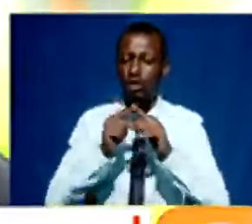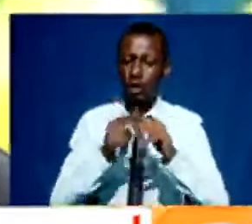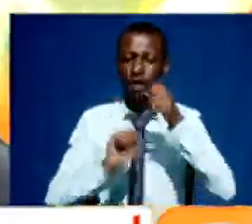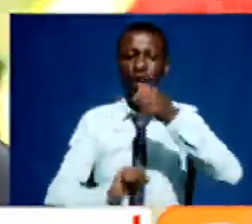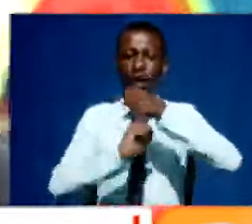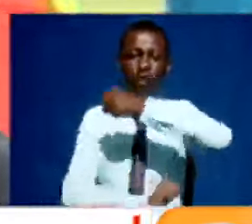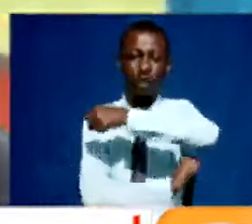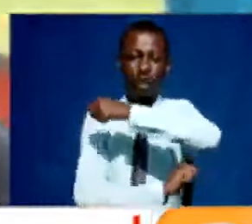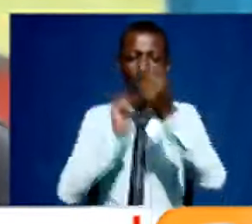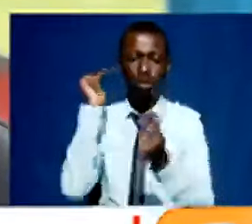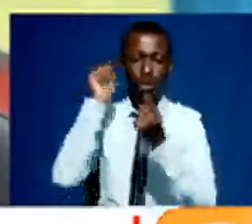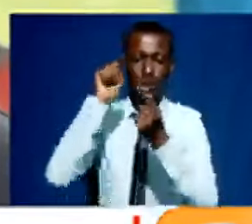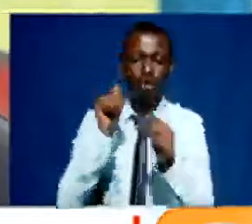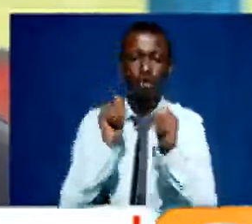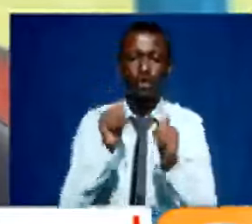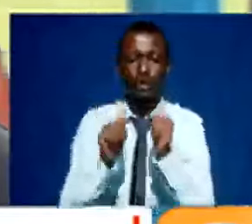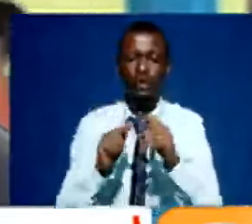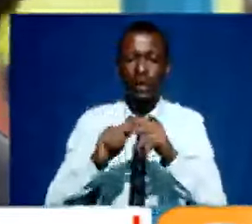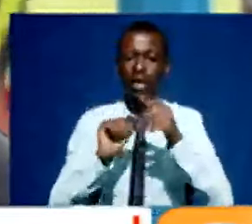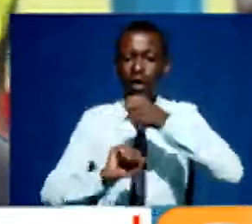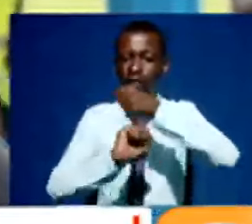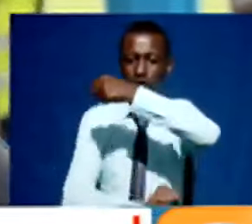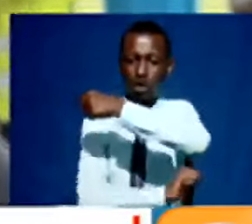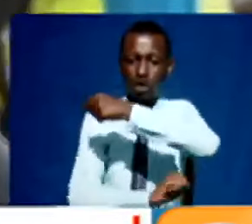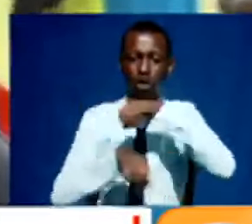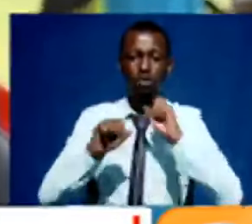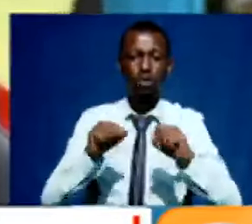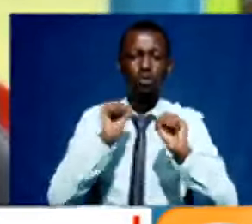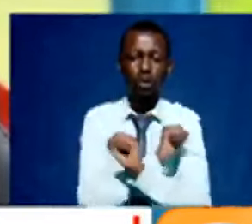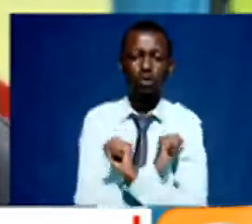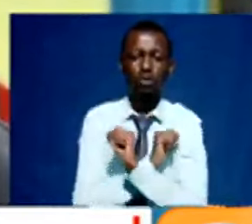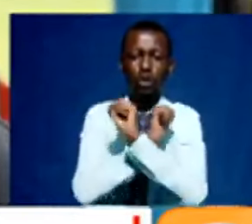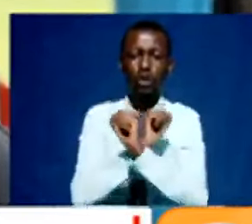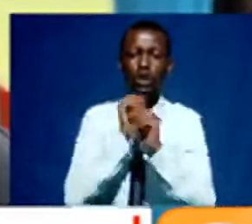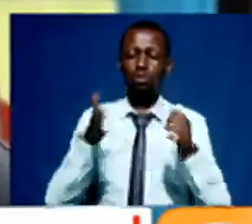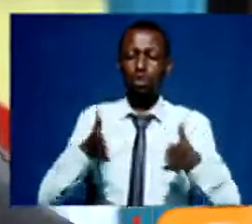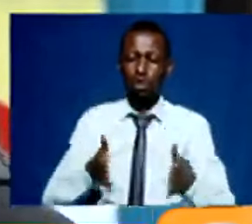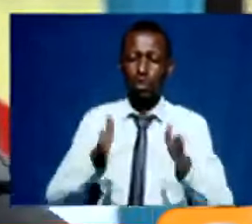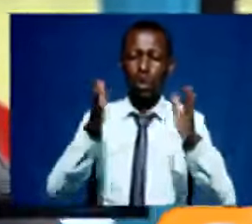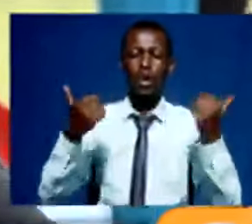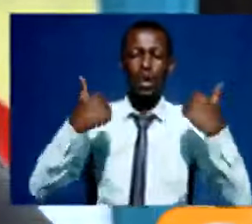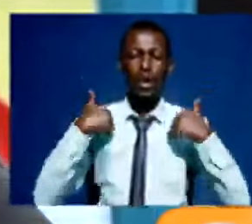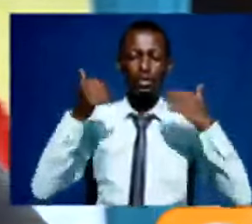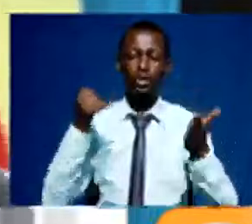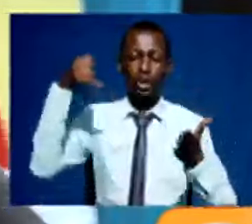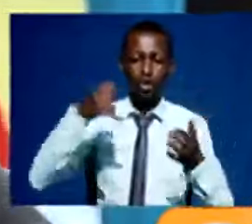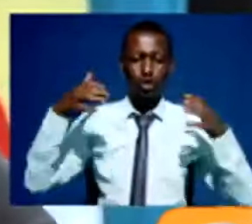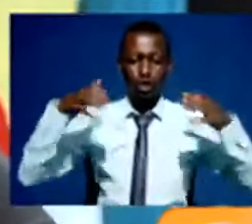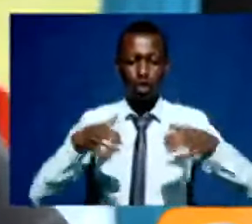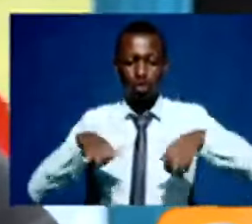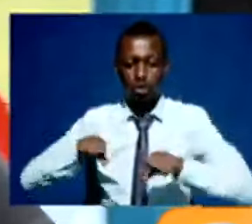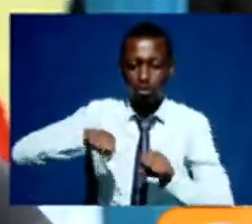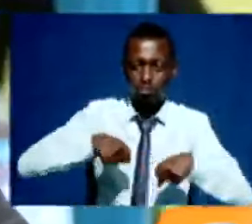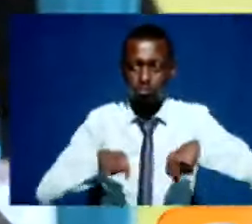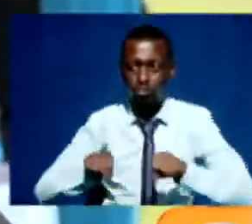hili ni kutengeneza foundation kwa ajili ya kupromote road safety, ambapo tunawaeka pamoja watu wa bodaboda katika levo